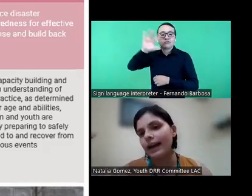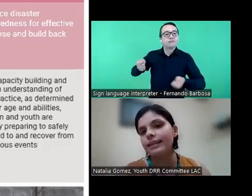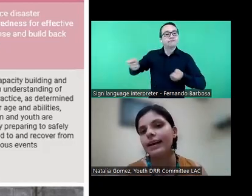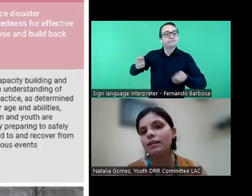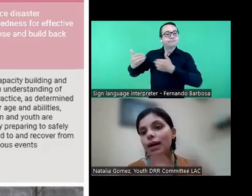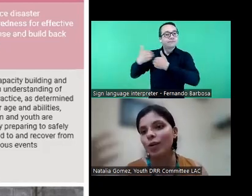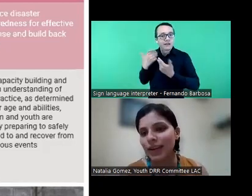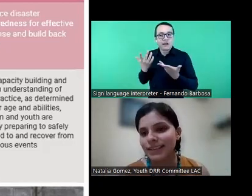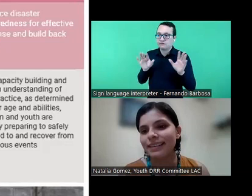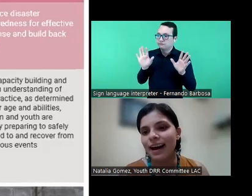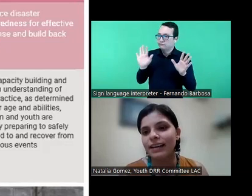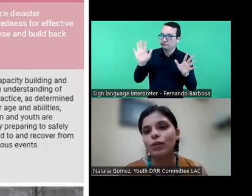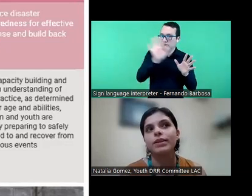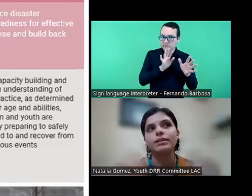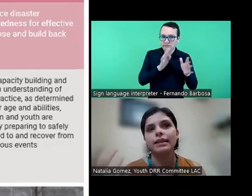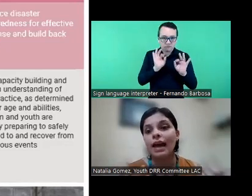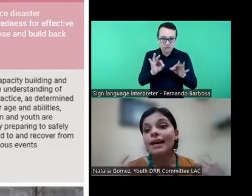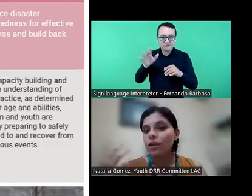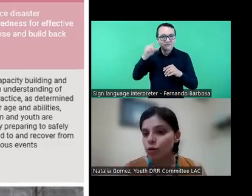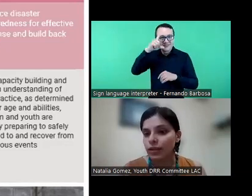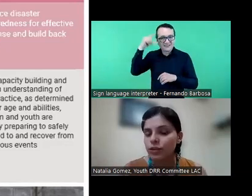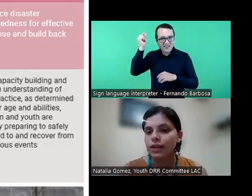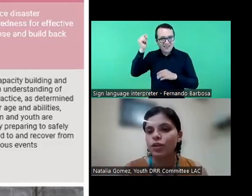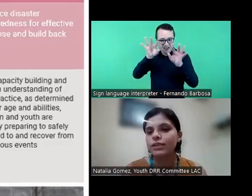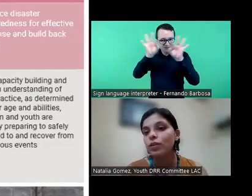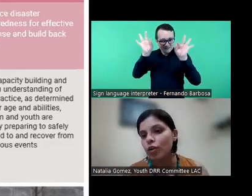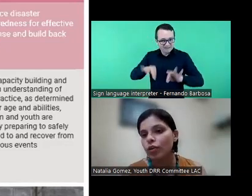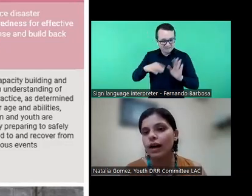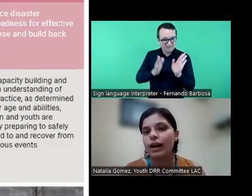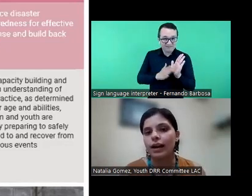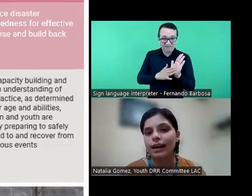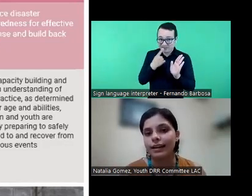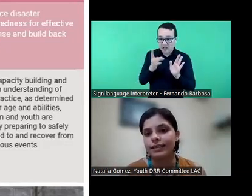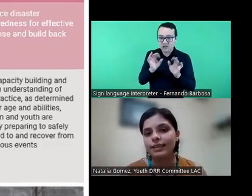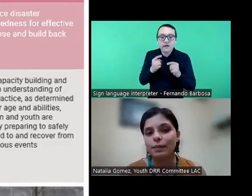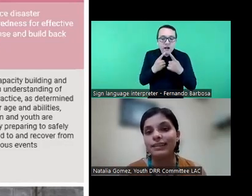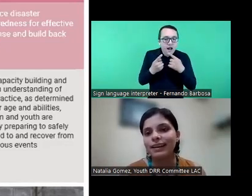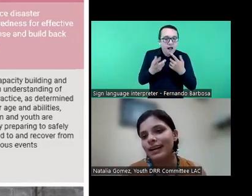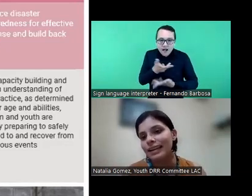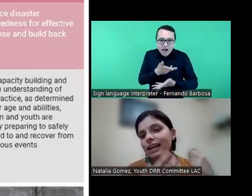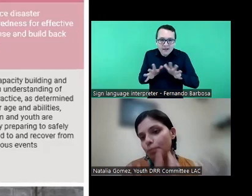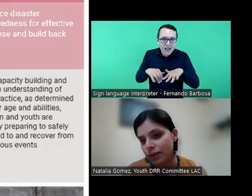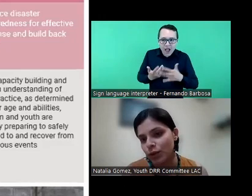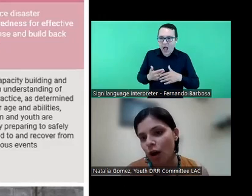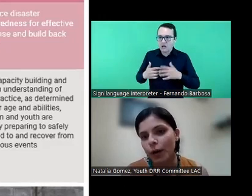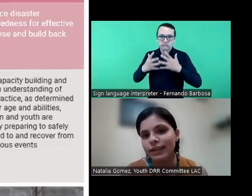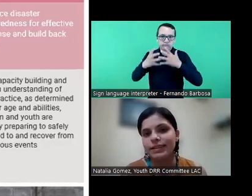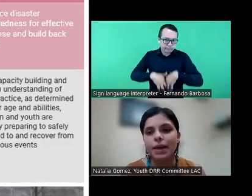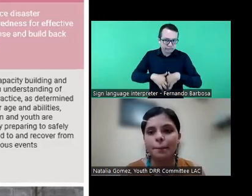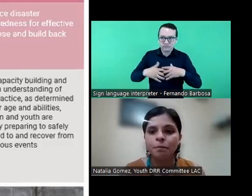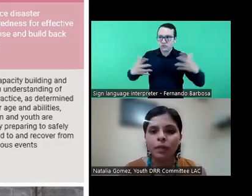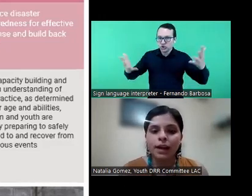an international level where we see the Sendai framework agenda, and also all these negotiations in regards to the climate